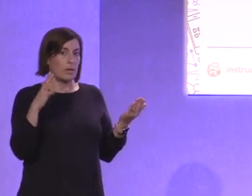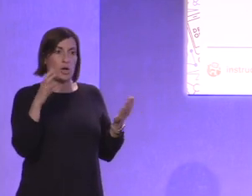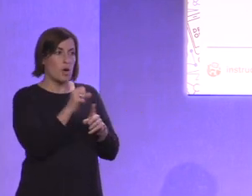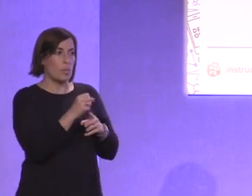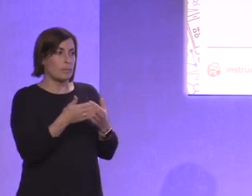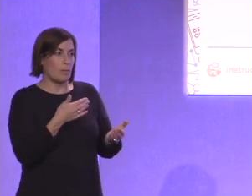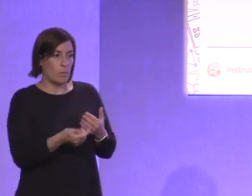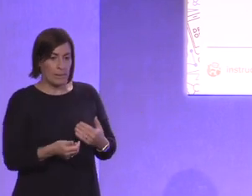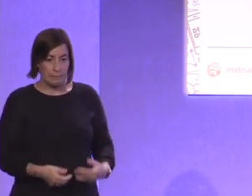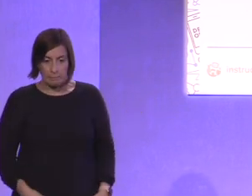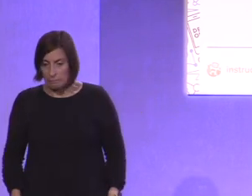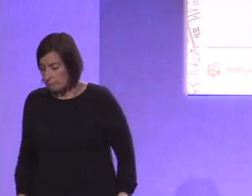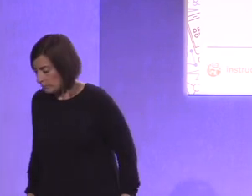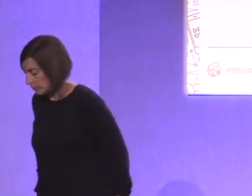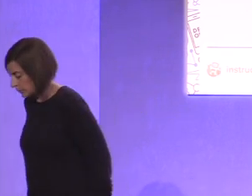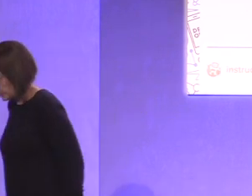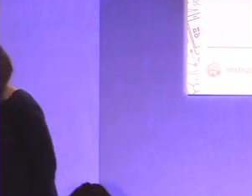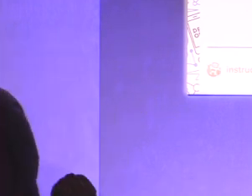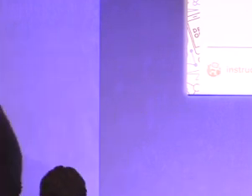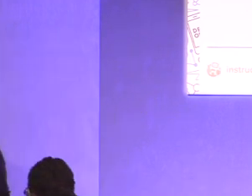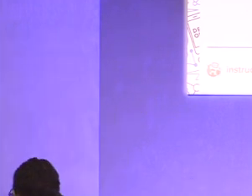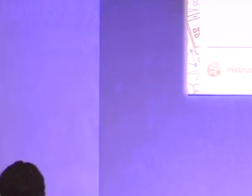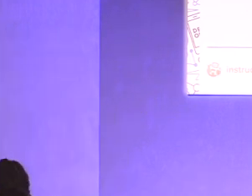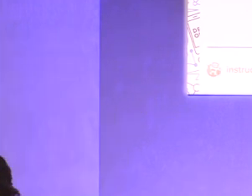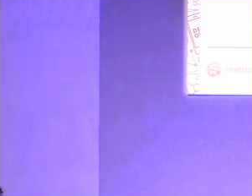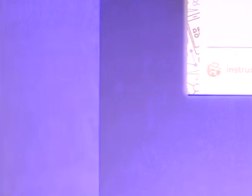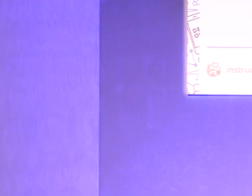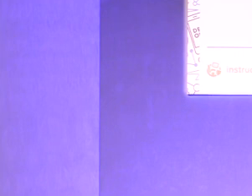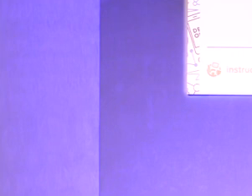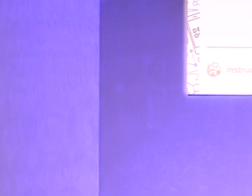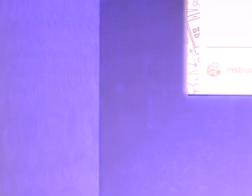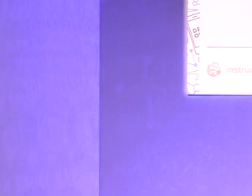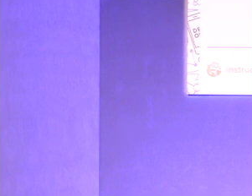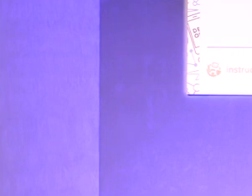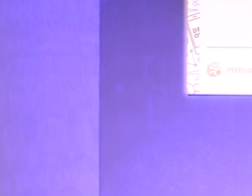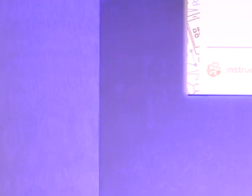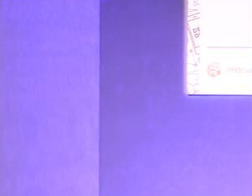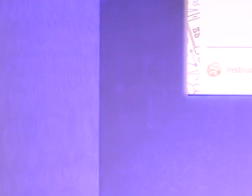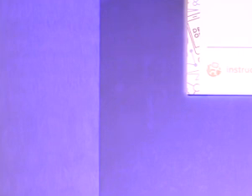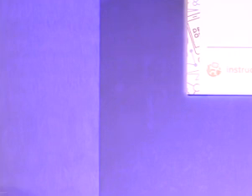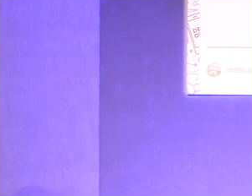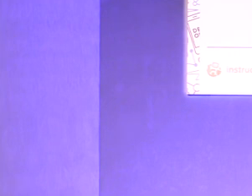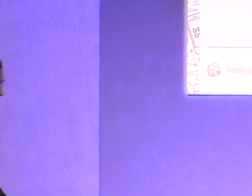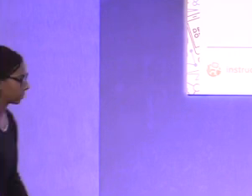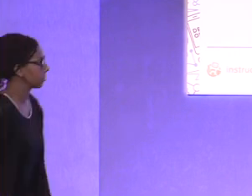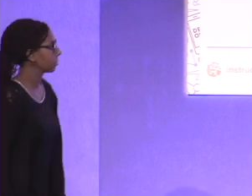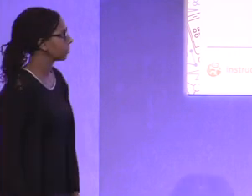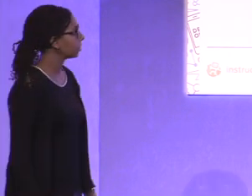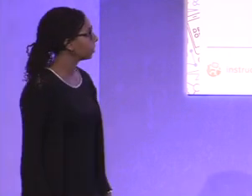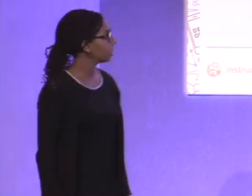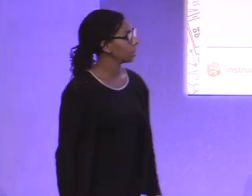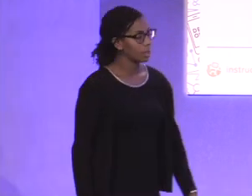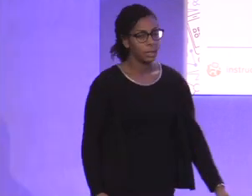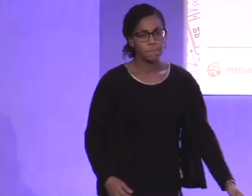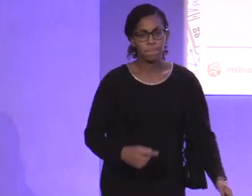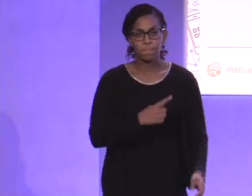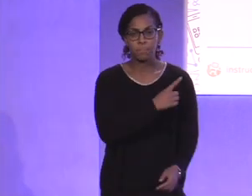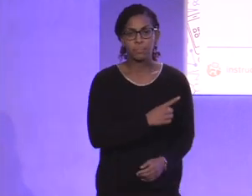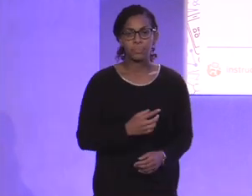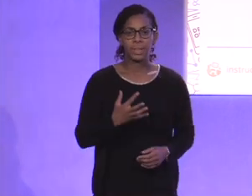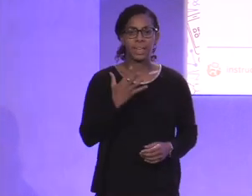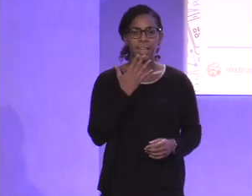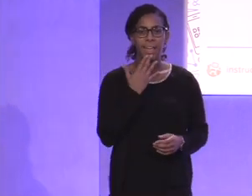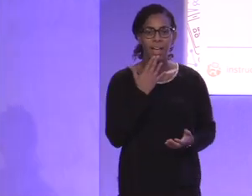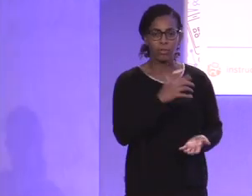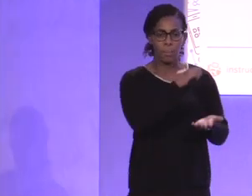All right. So error budgets. So the way I reason about error budget is this is a currency that